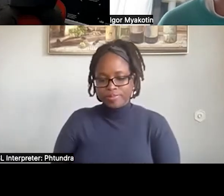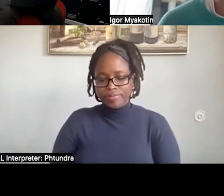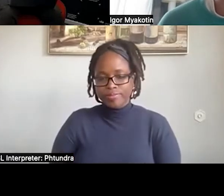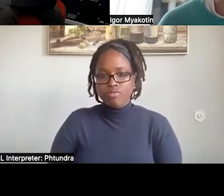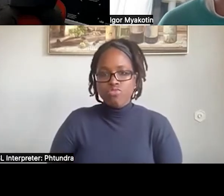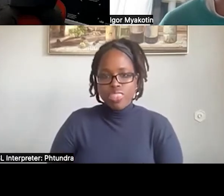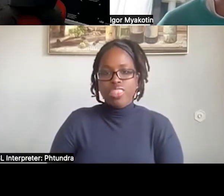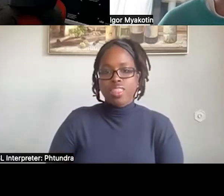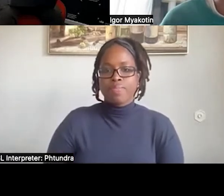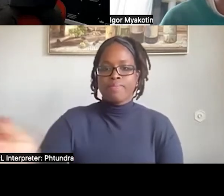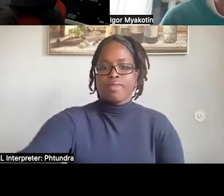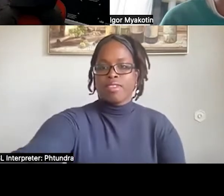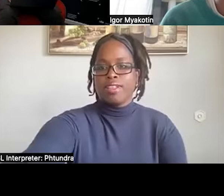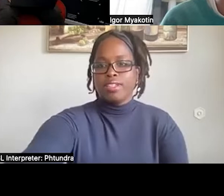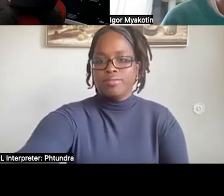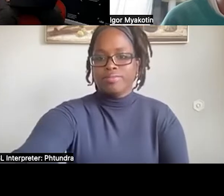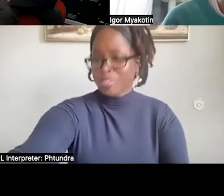Well, Igor, do you want to say something?